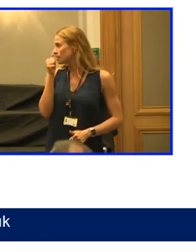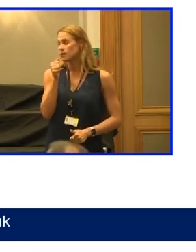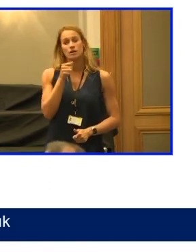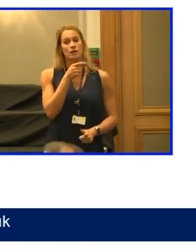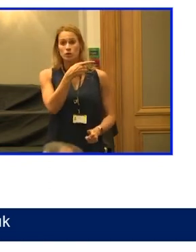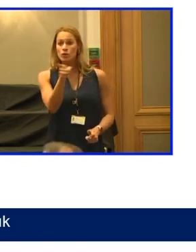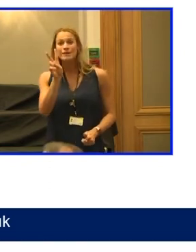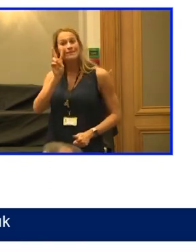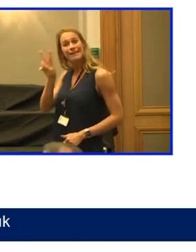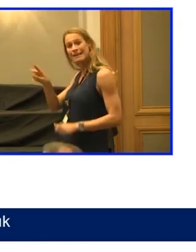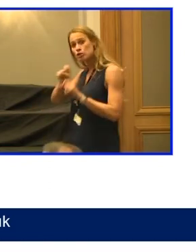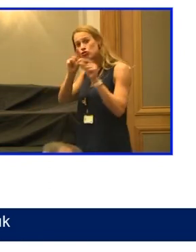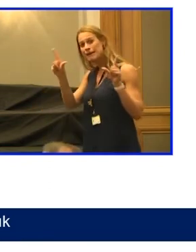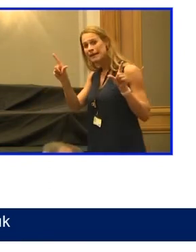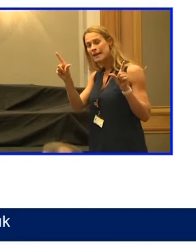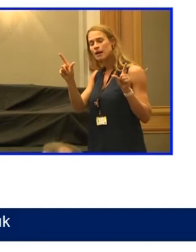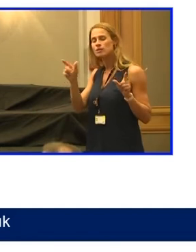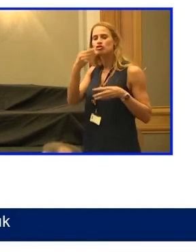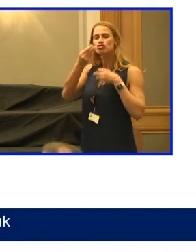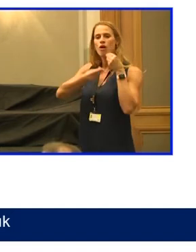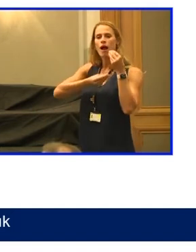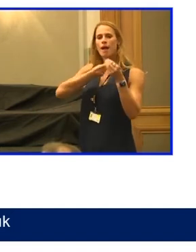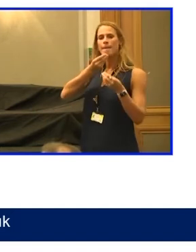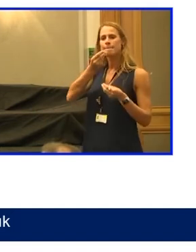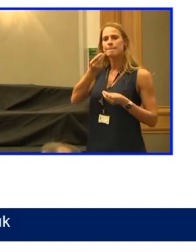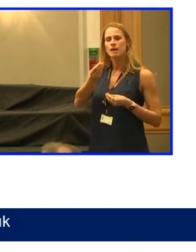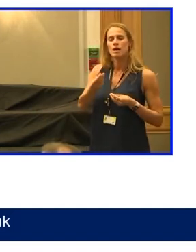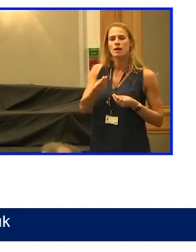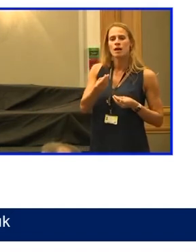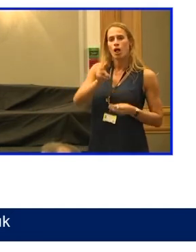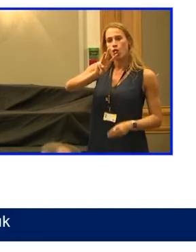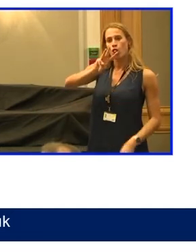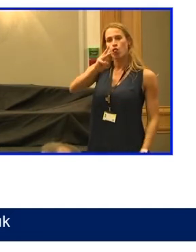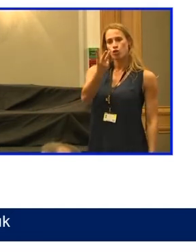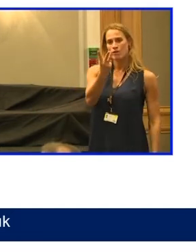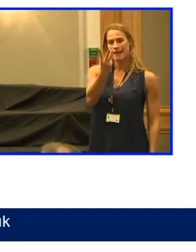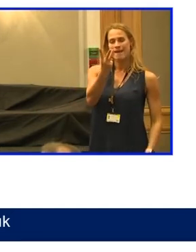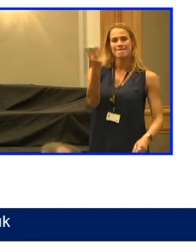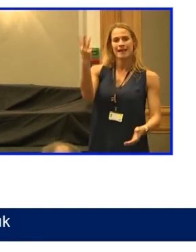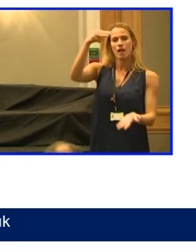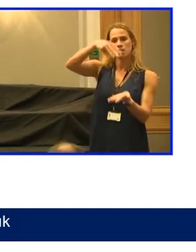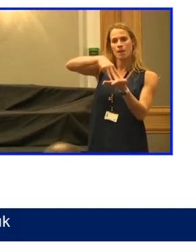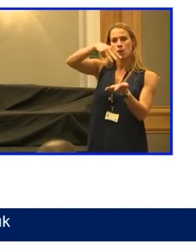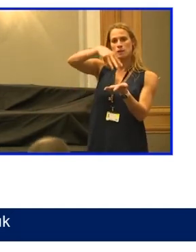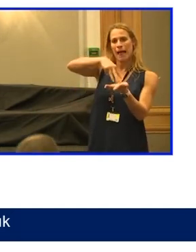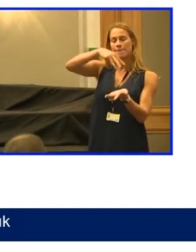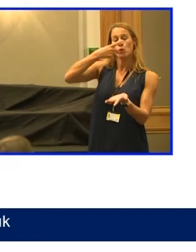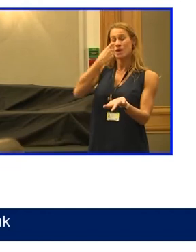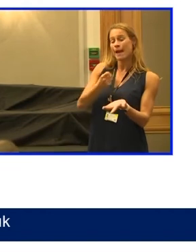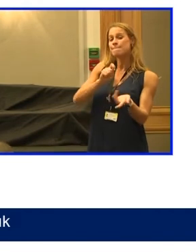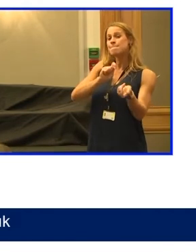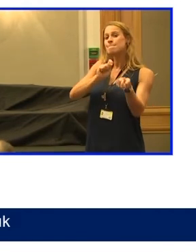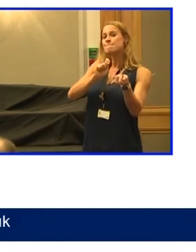those who can see the screen, I'm just going to describe that this, with a finger gesture, three-finger double tap, you can now interact and move the